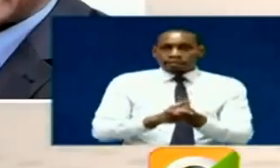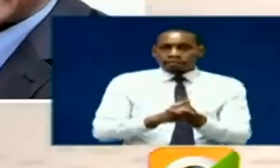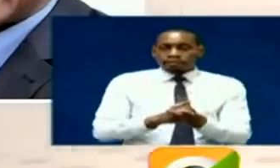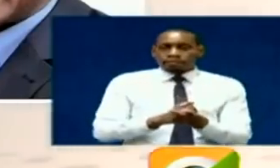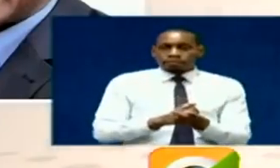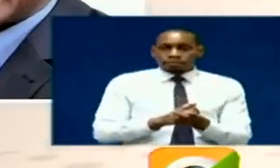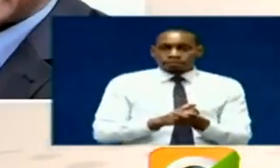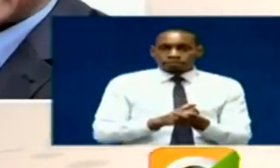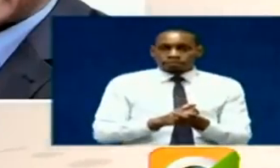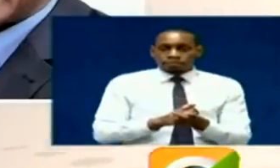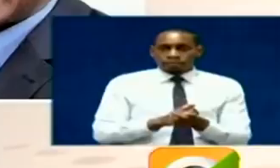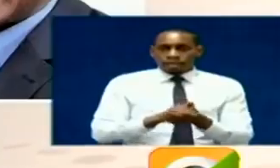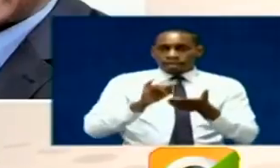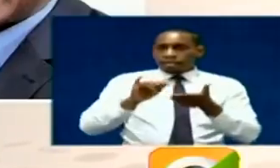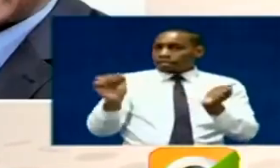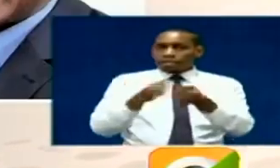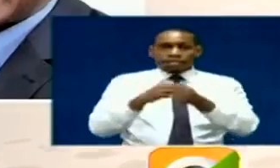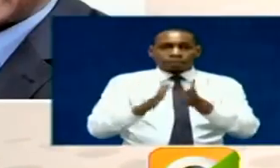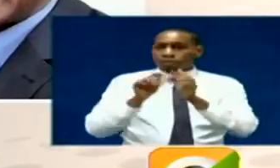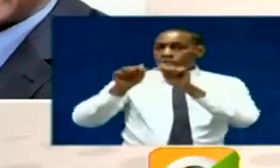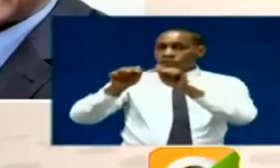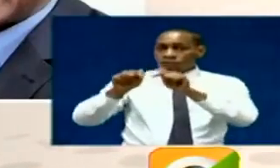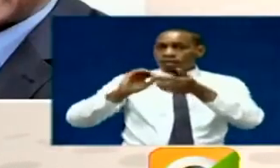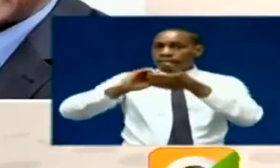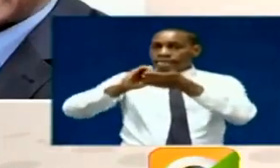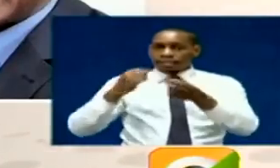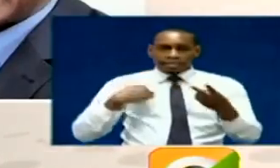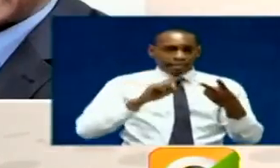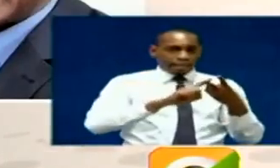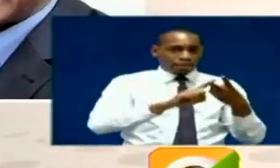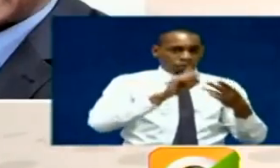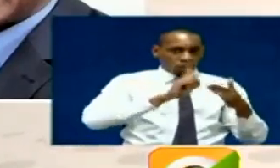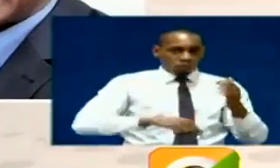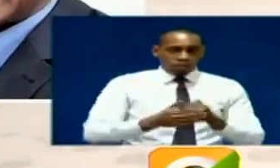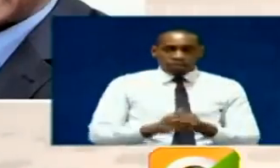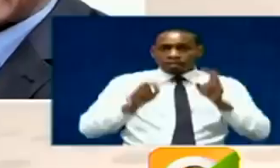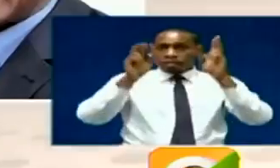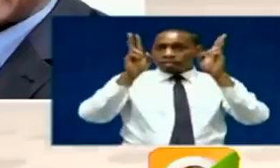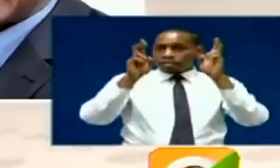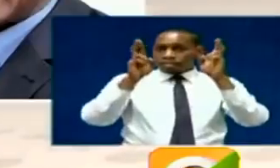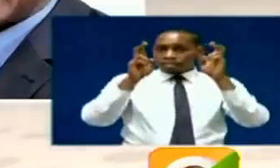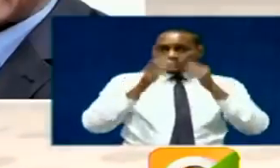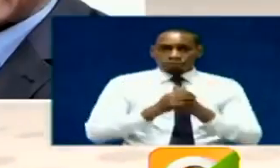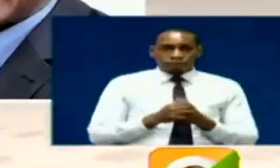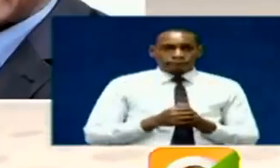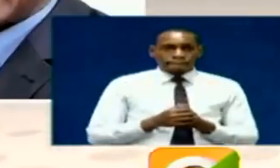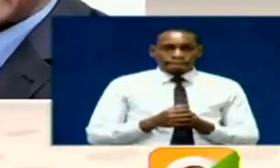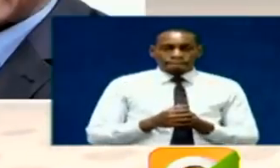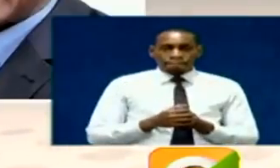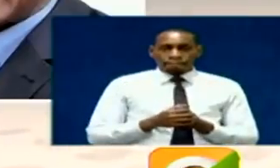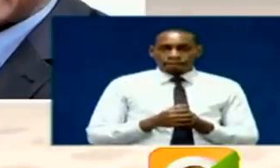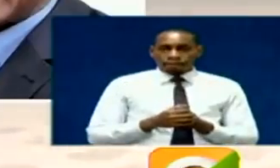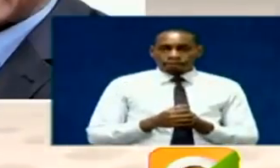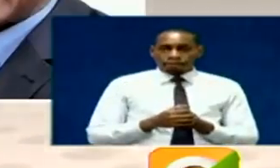has been a stalemate in this country. So they cannot fault that. Then two, there is the issue of the initiation